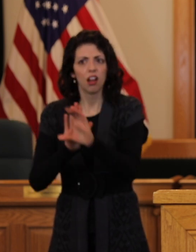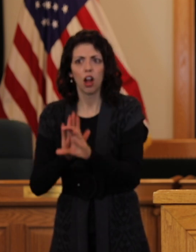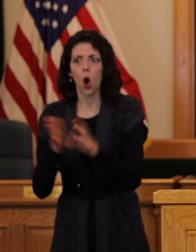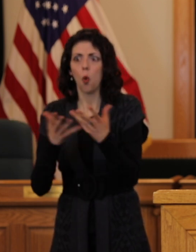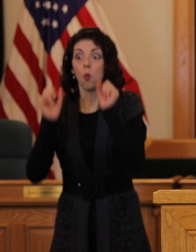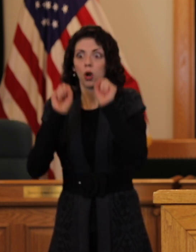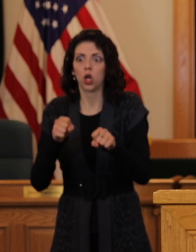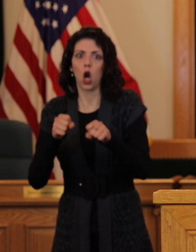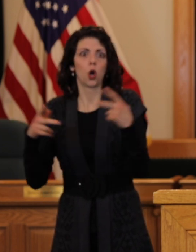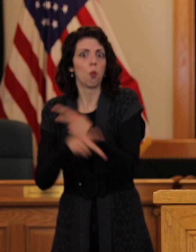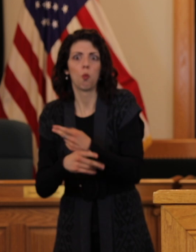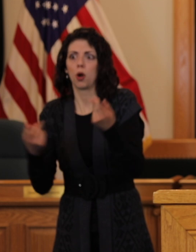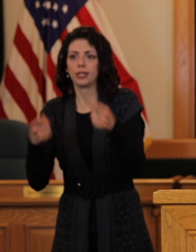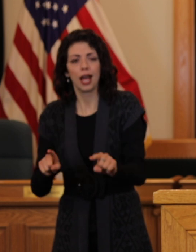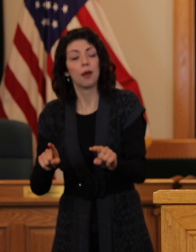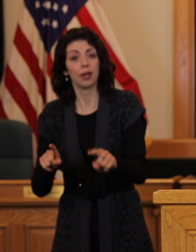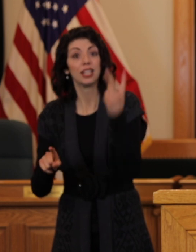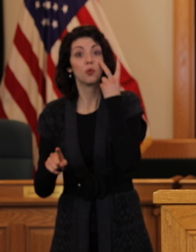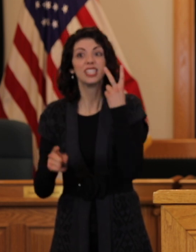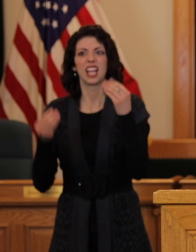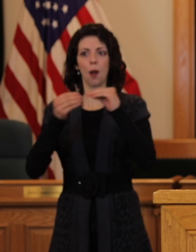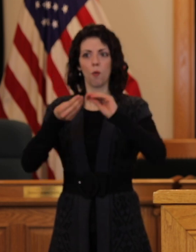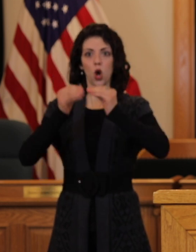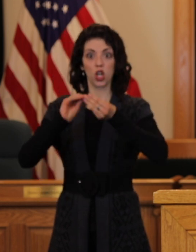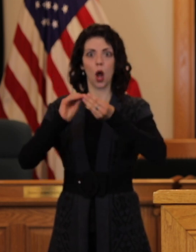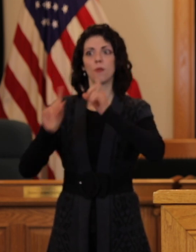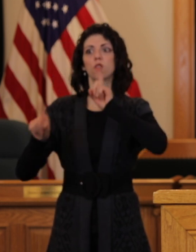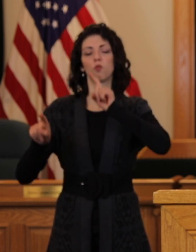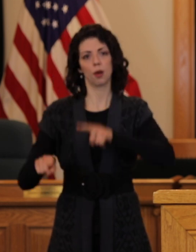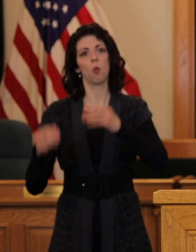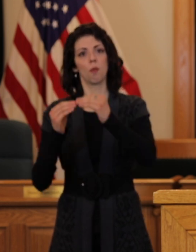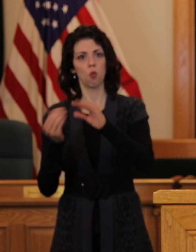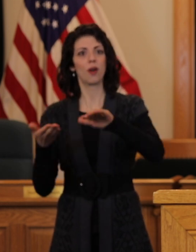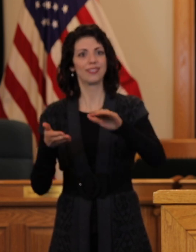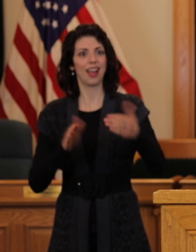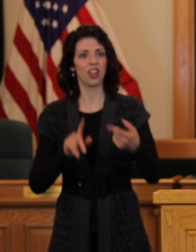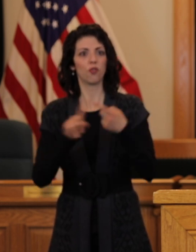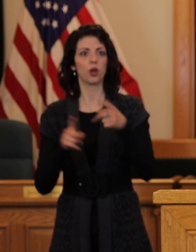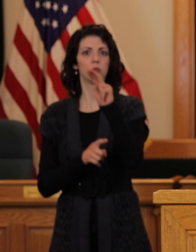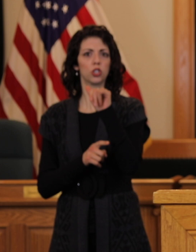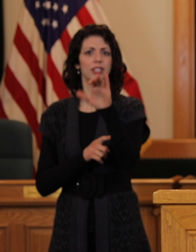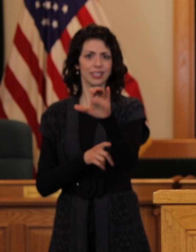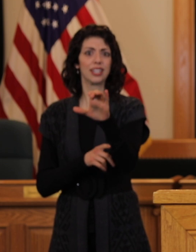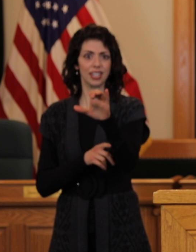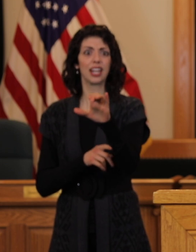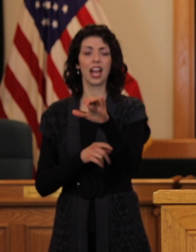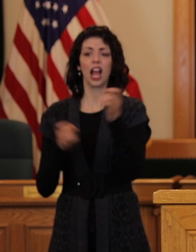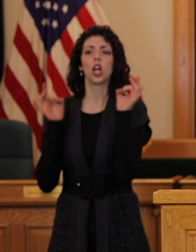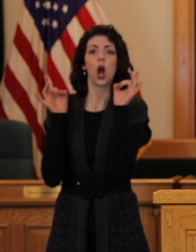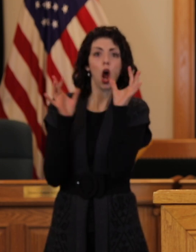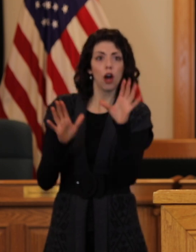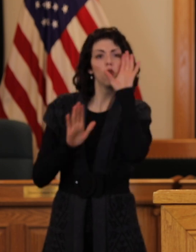this virus. We see a growing number of deaths that are being reported in New York City and horrific images of overcrowded